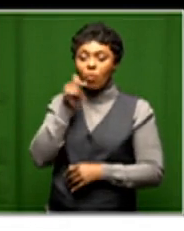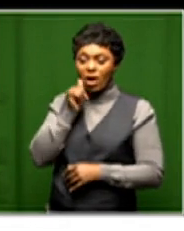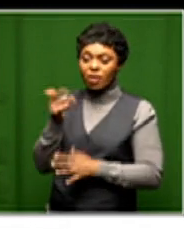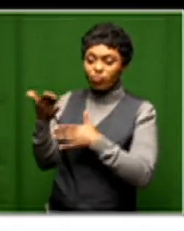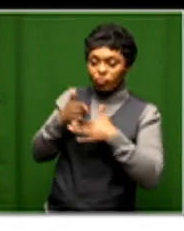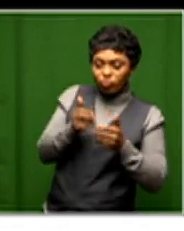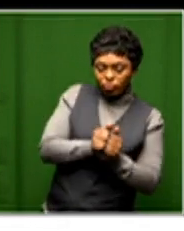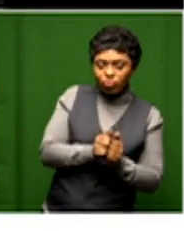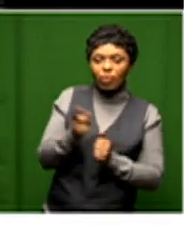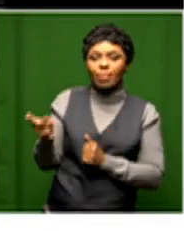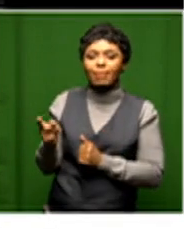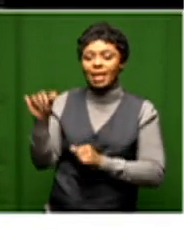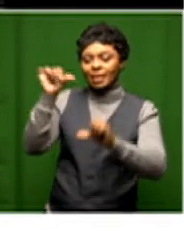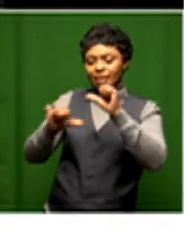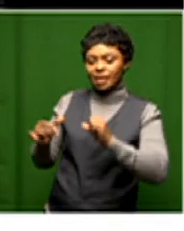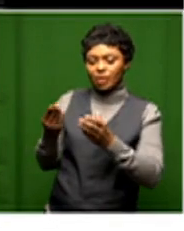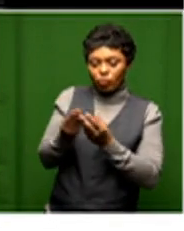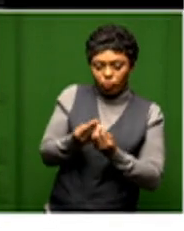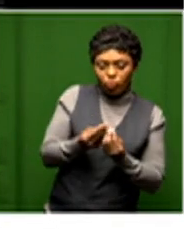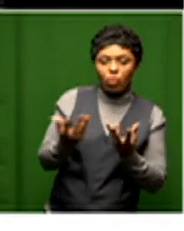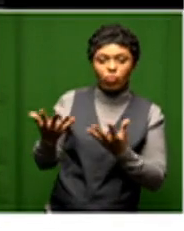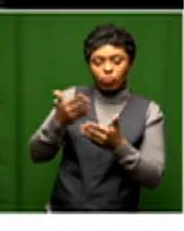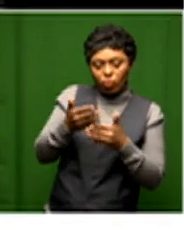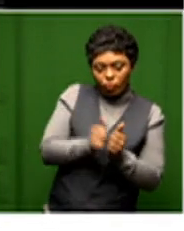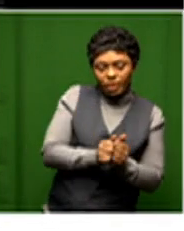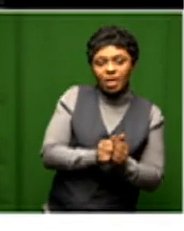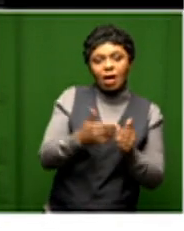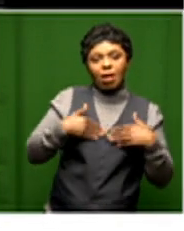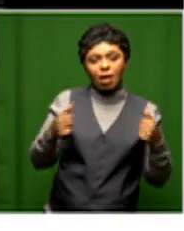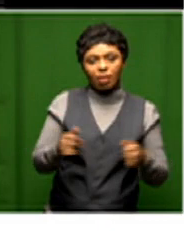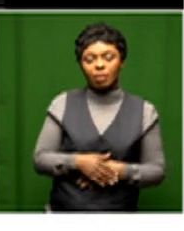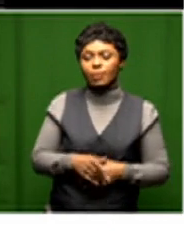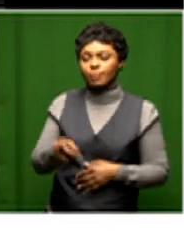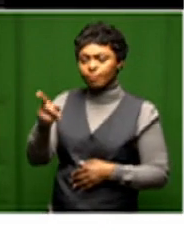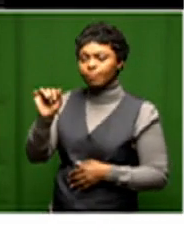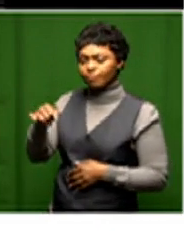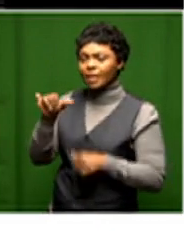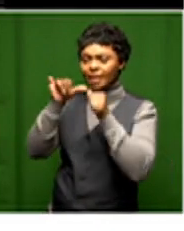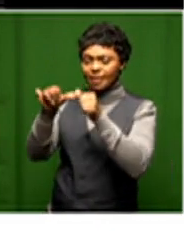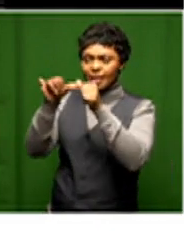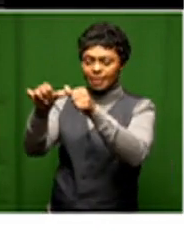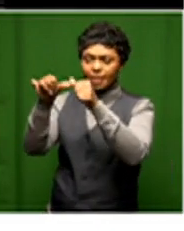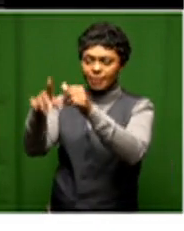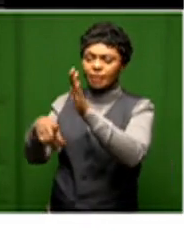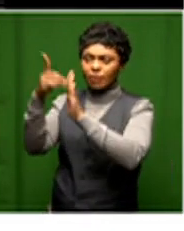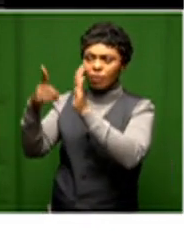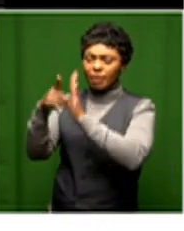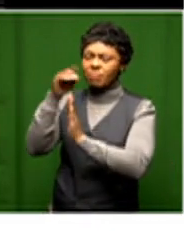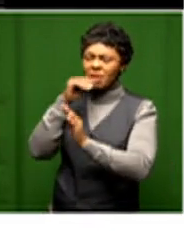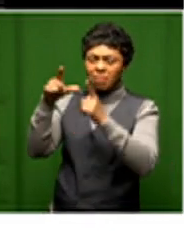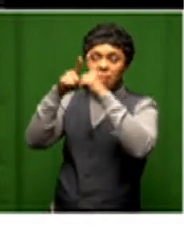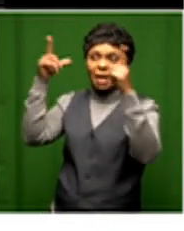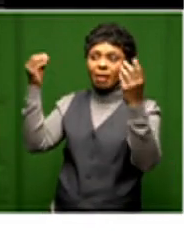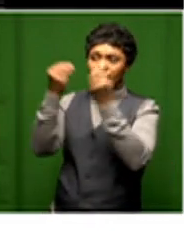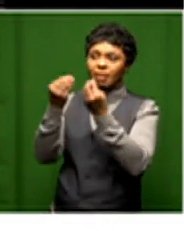sector. Mm. I mean, I know some of the things that you emphasize, I know, is sustainable development, and that's a big one. I mean,